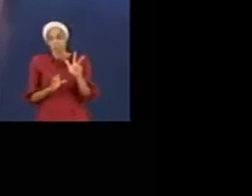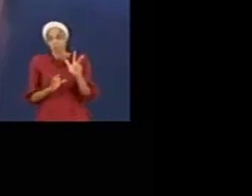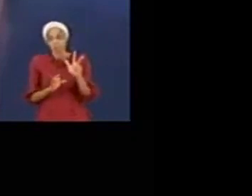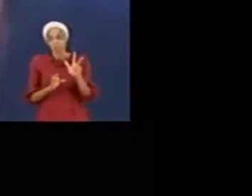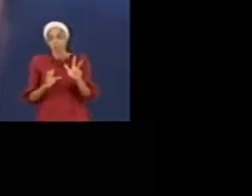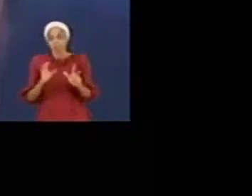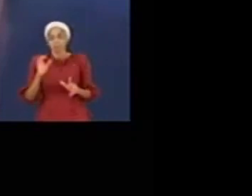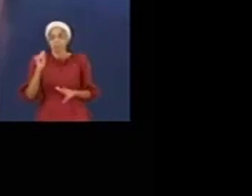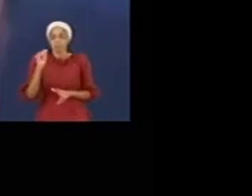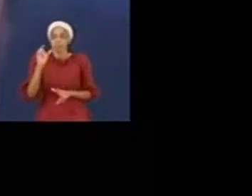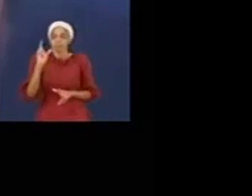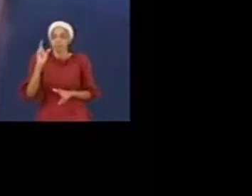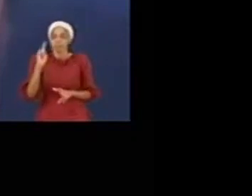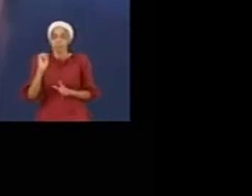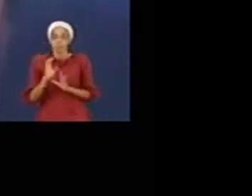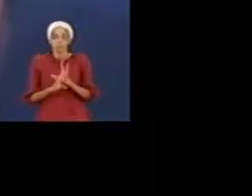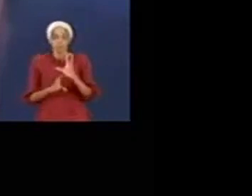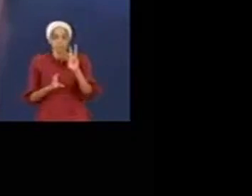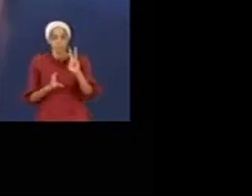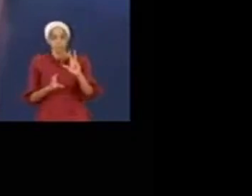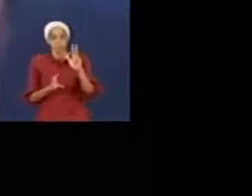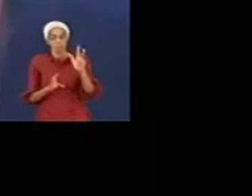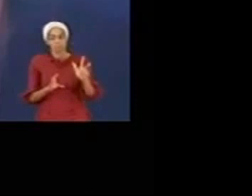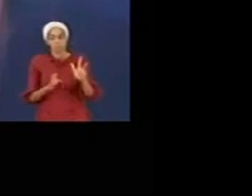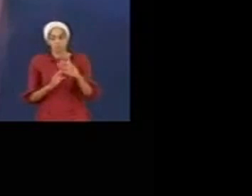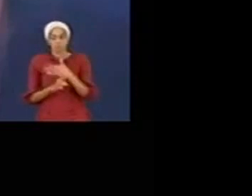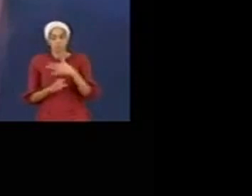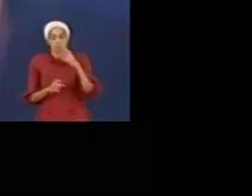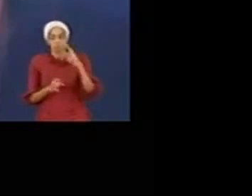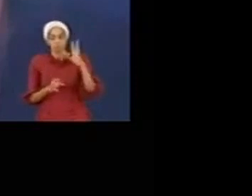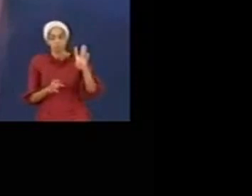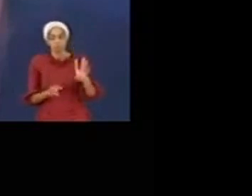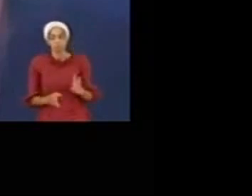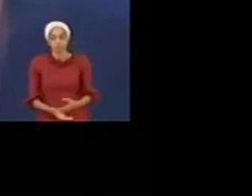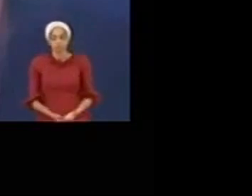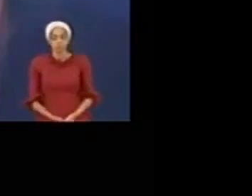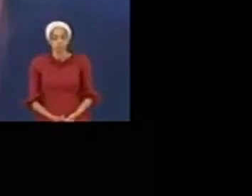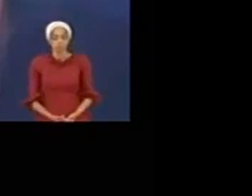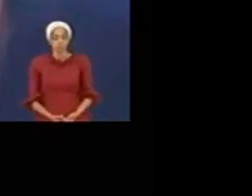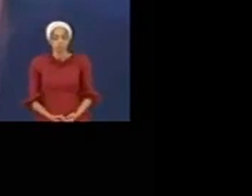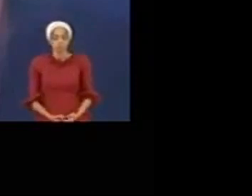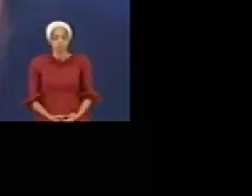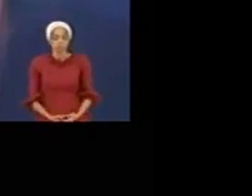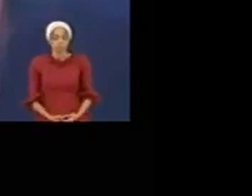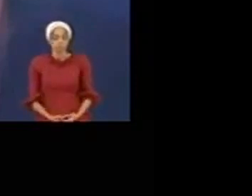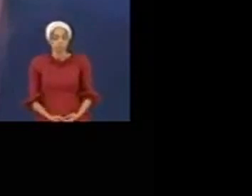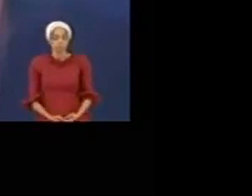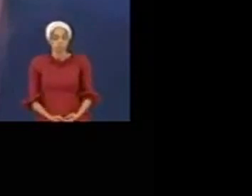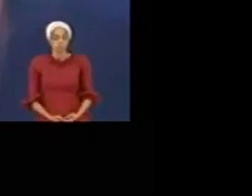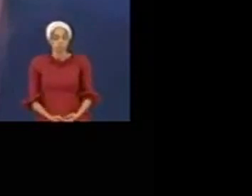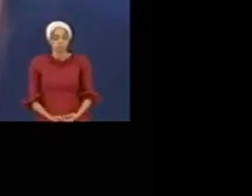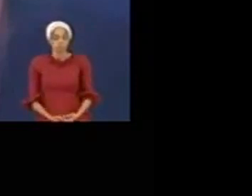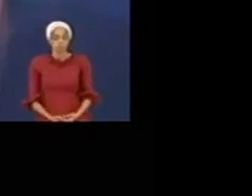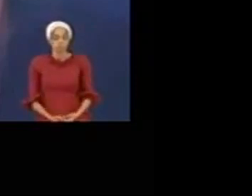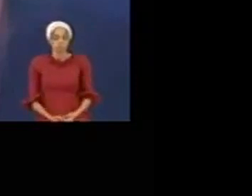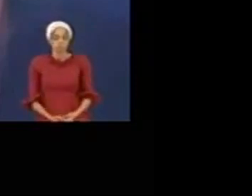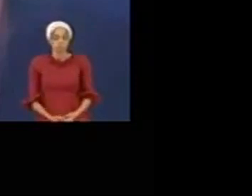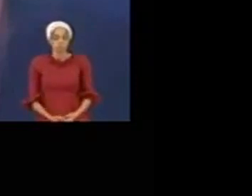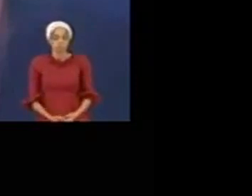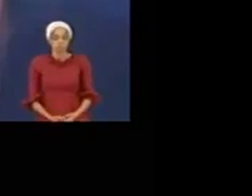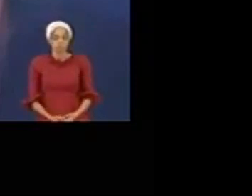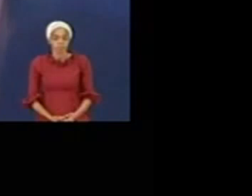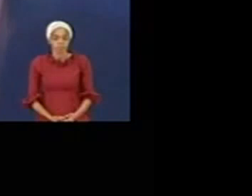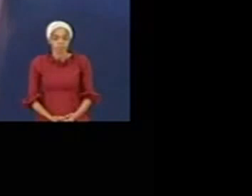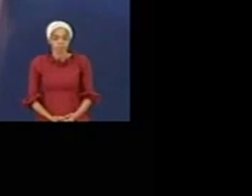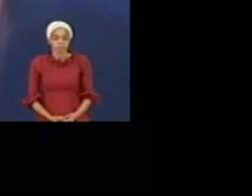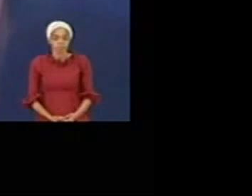23. Acts 23. And Paul, earnestly beholding the council, said, Men and brethren, I have lived in